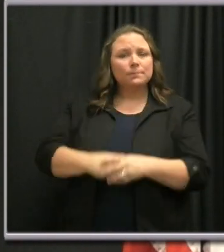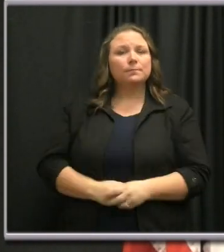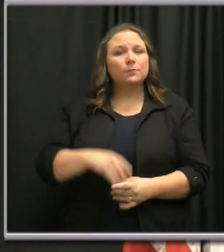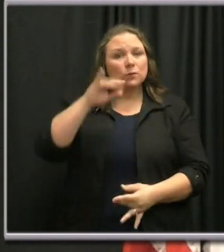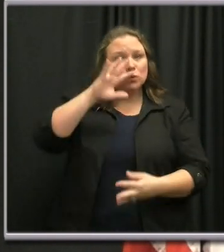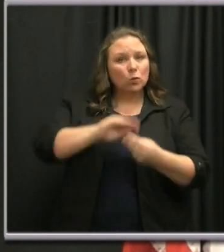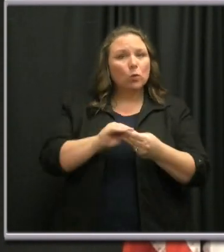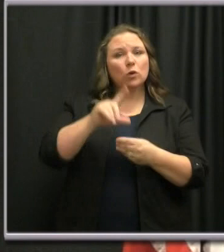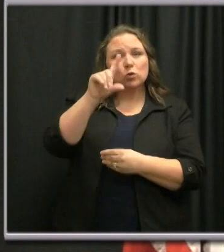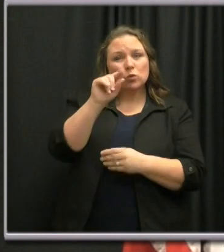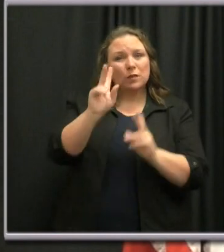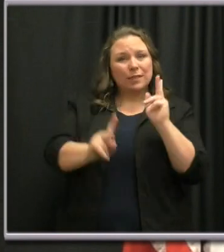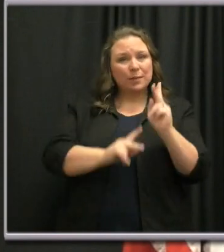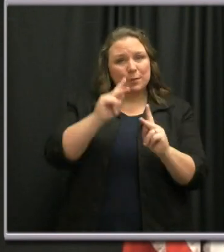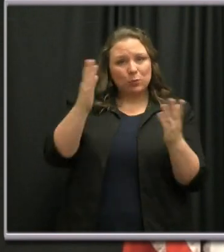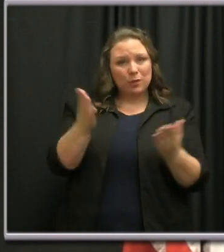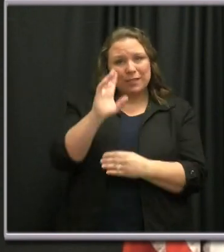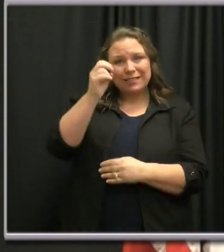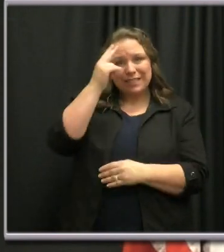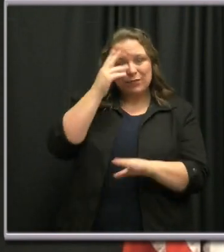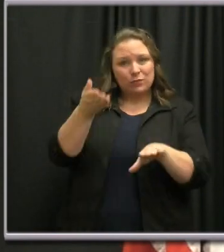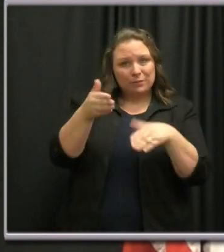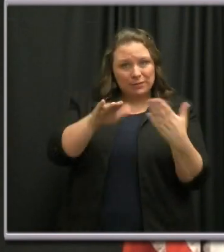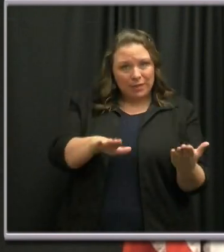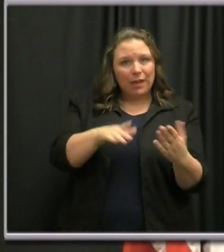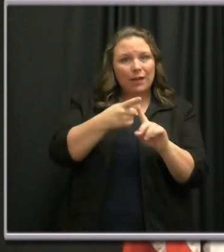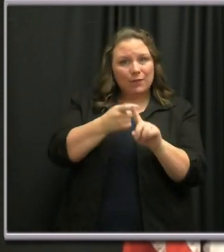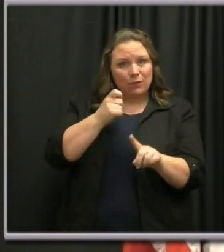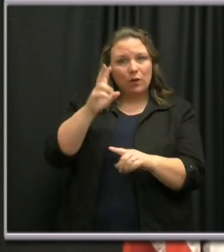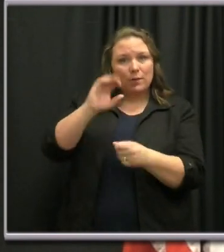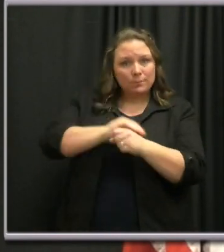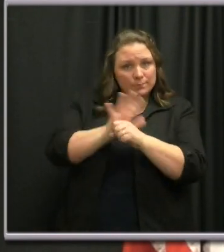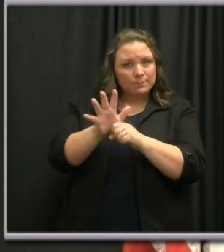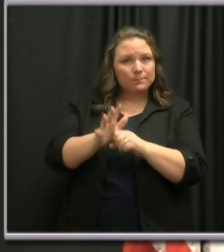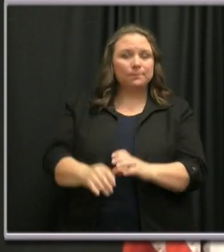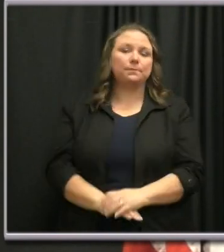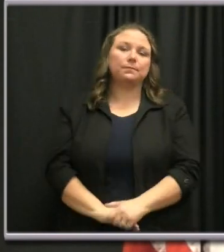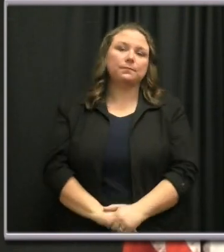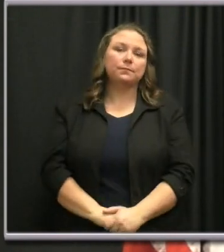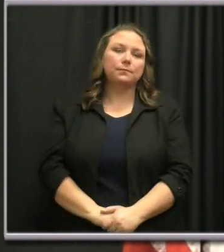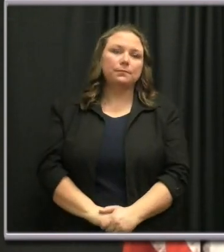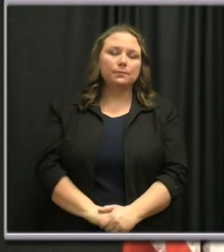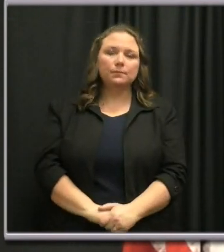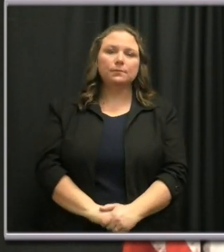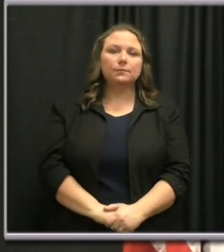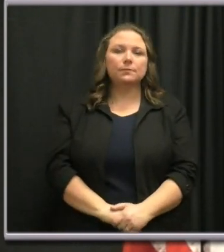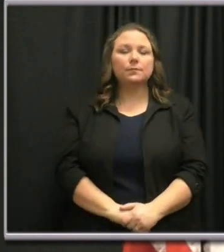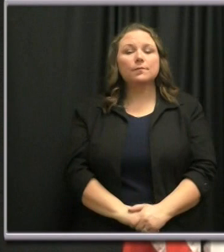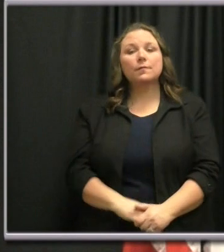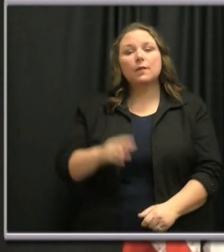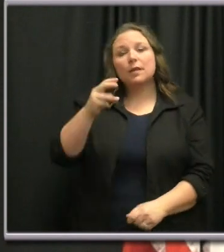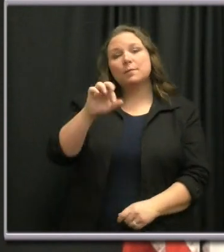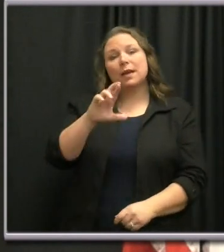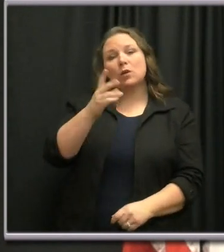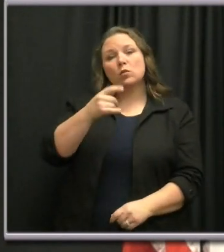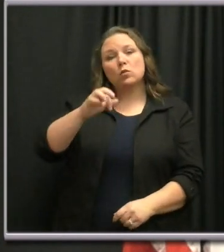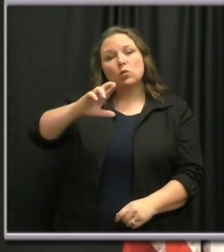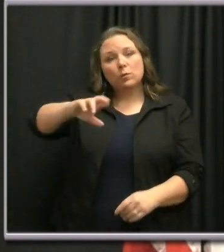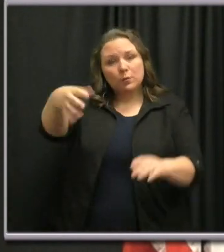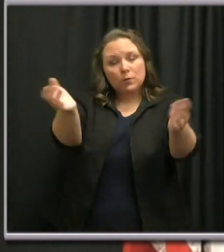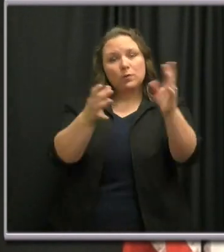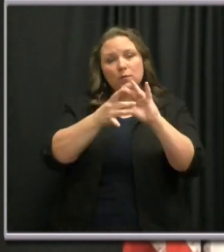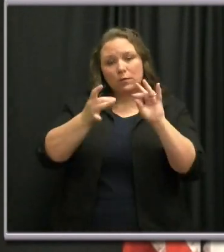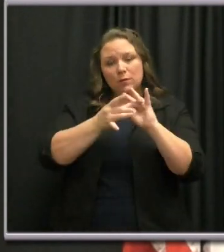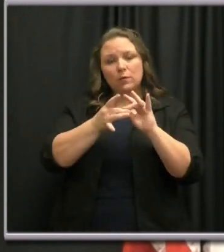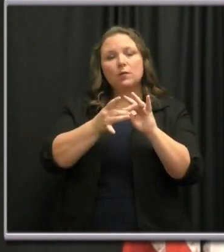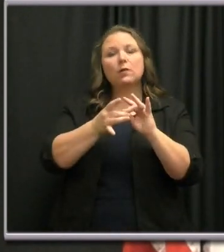total of 20 people in Nashville that have died because of the COVID-19 virus. As Mayor Cooper said, he and the